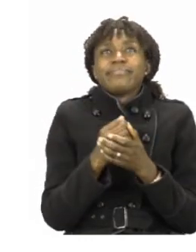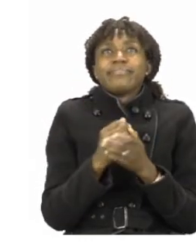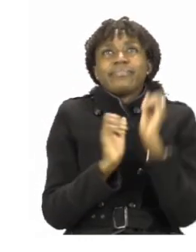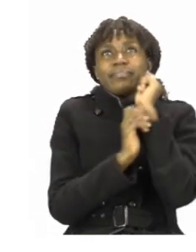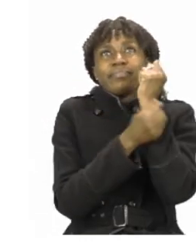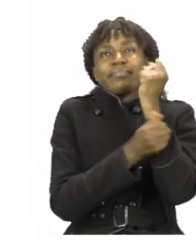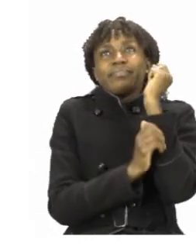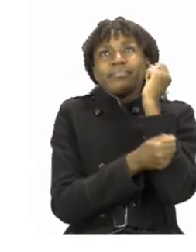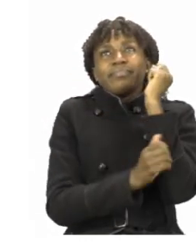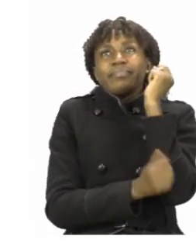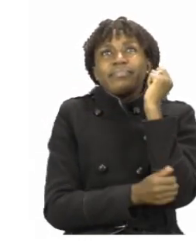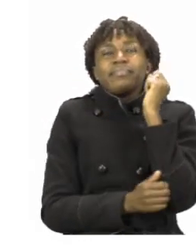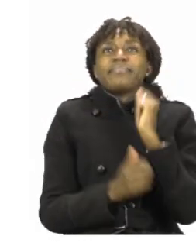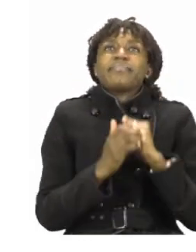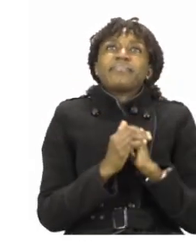corn.